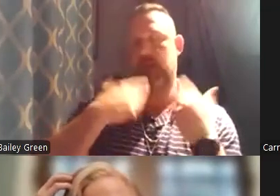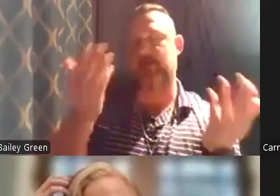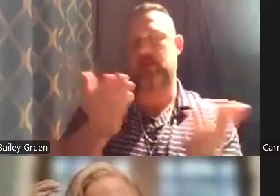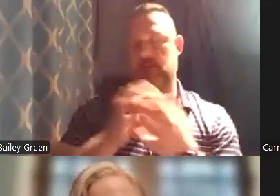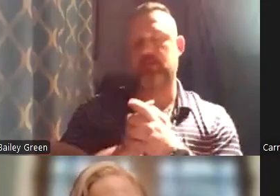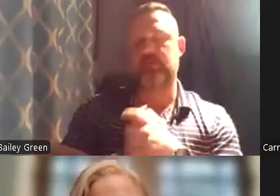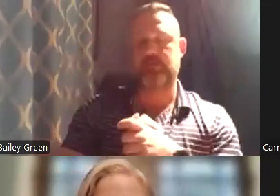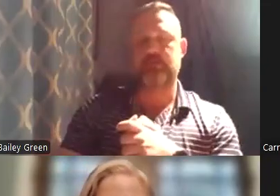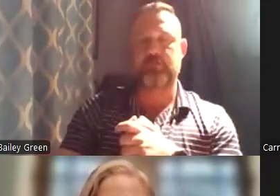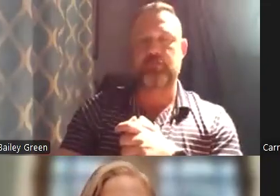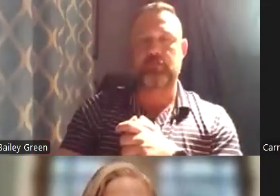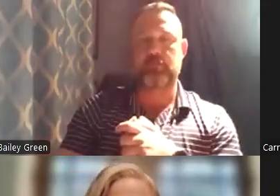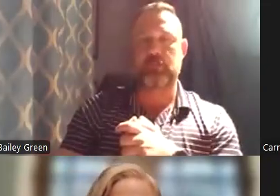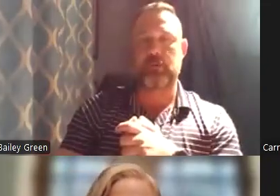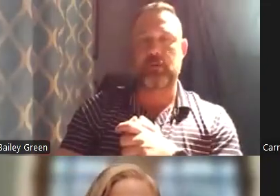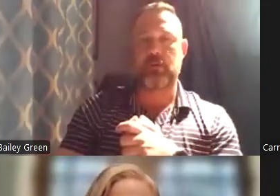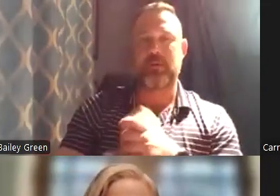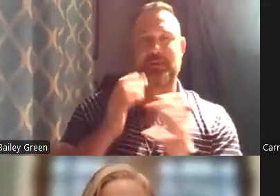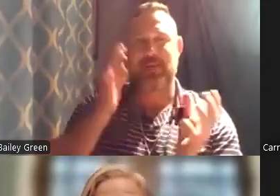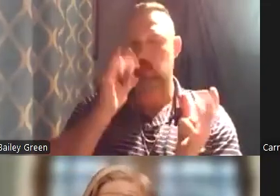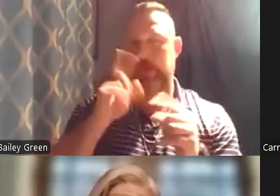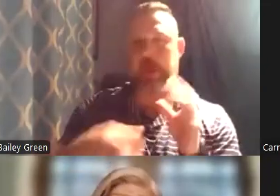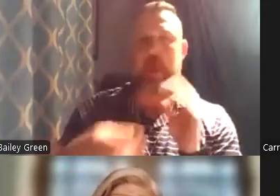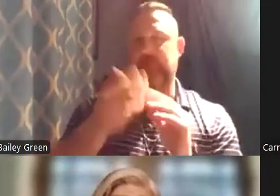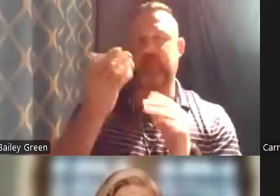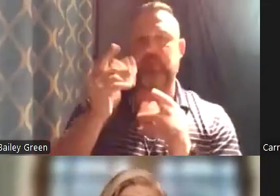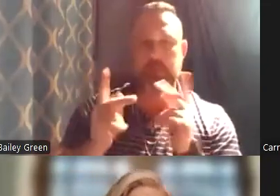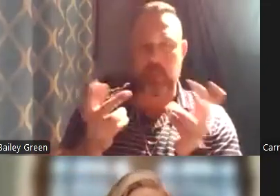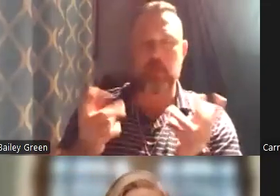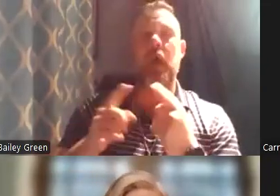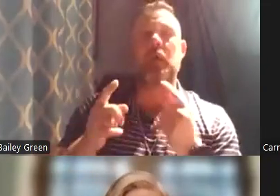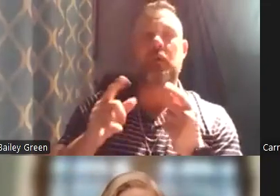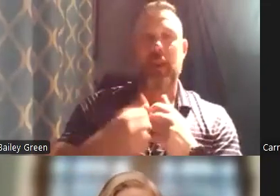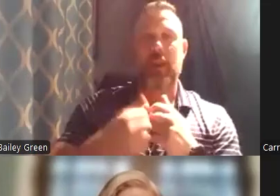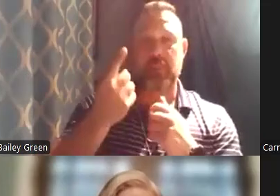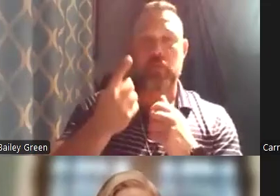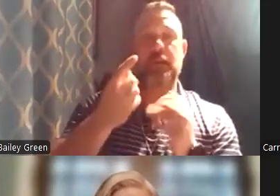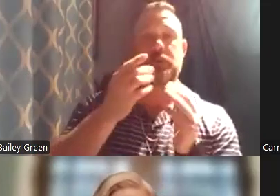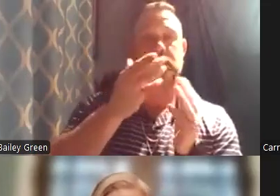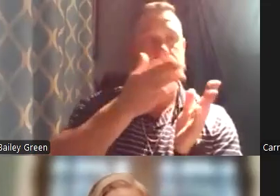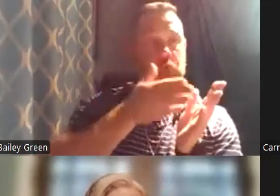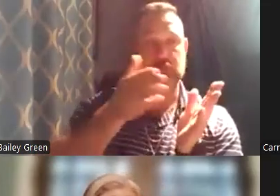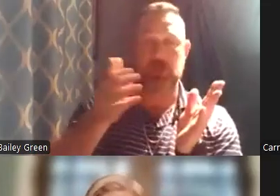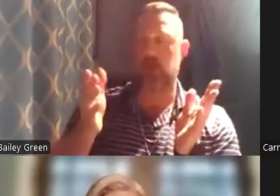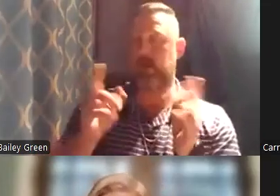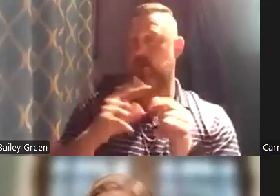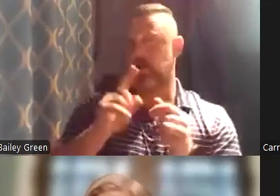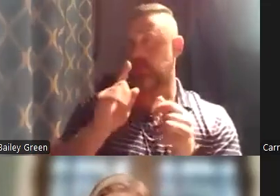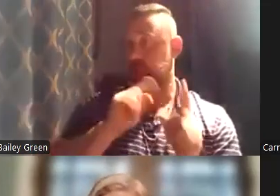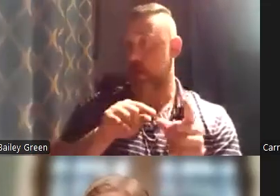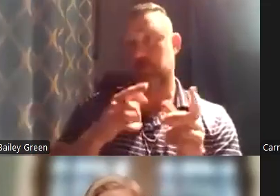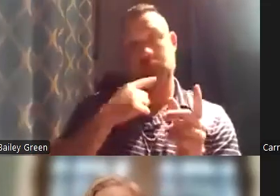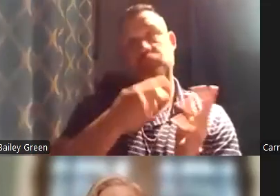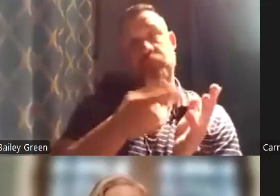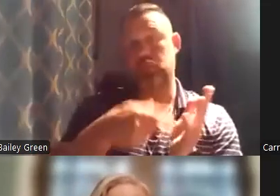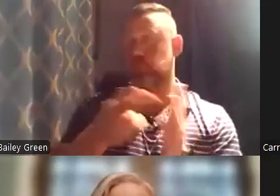committee. Because I really hear we can't add like 15 people, but when everyone's kind of parsing out among first responders, I'm like, oh yeah, that's true.